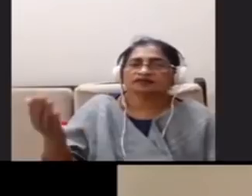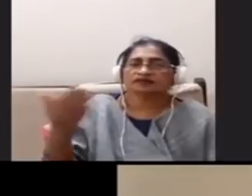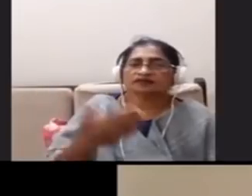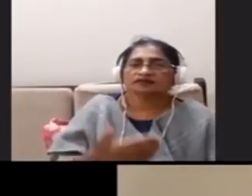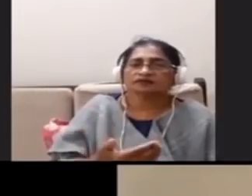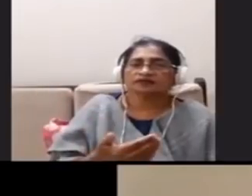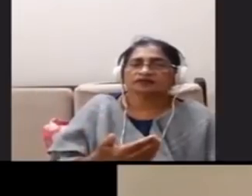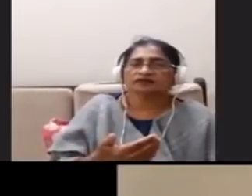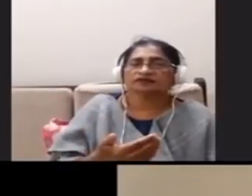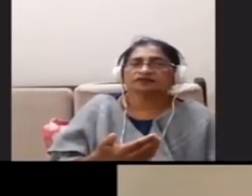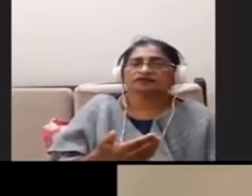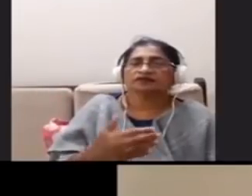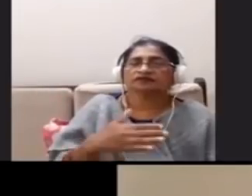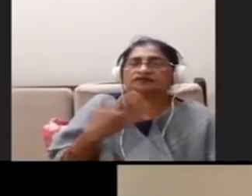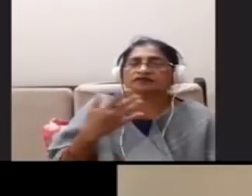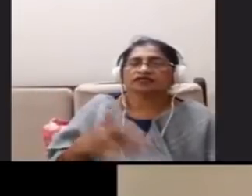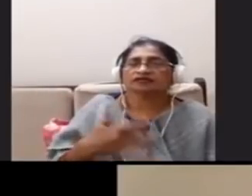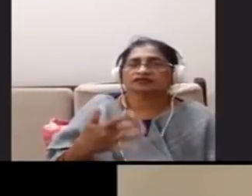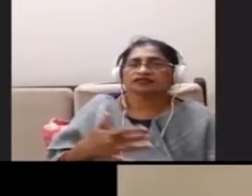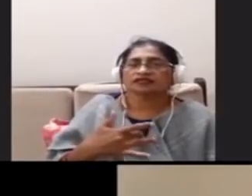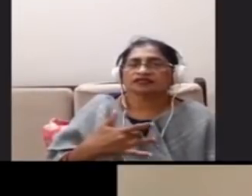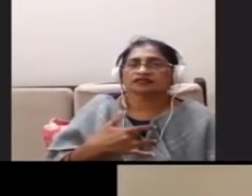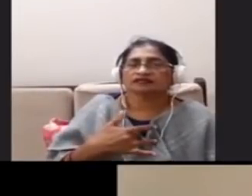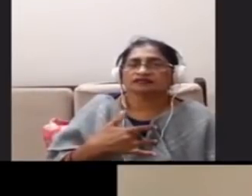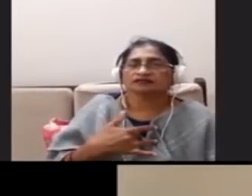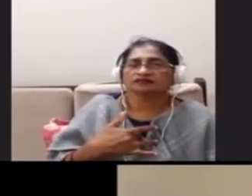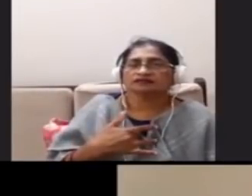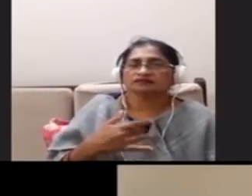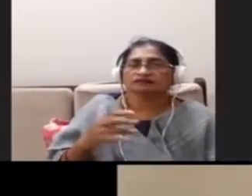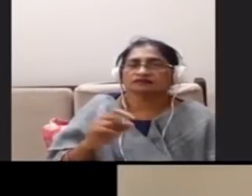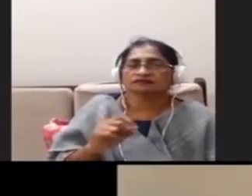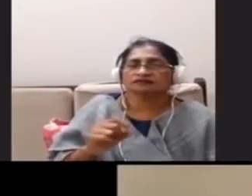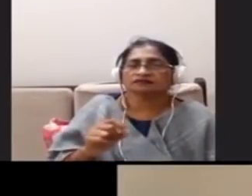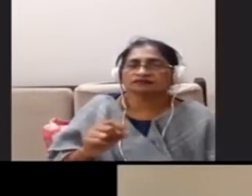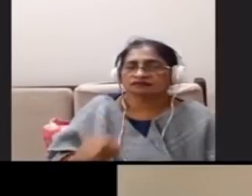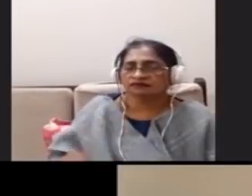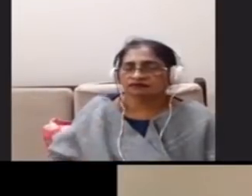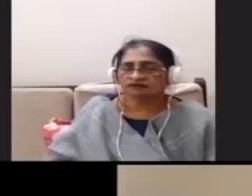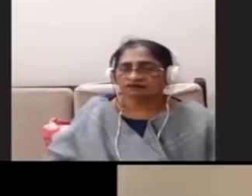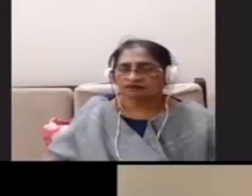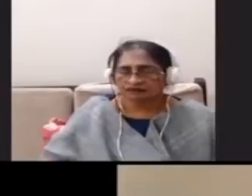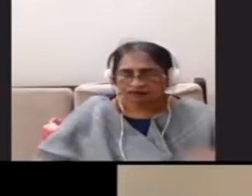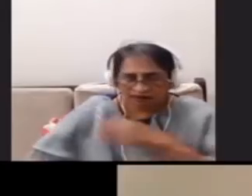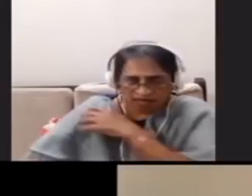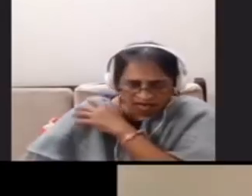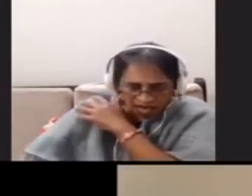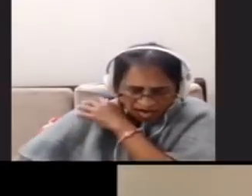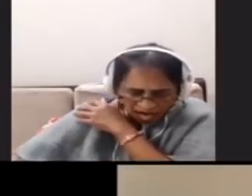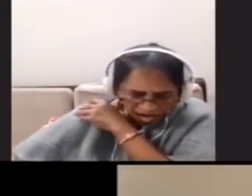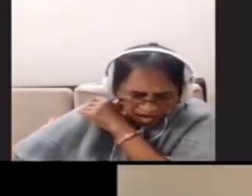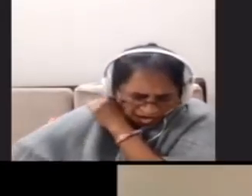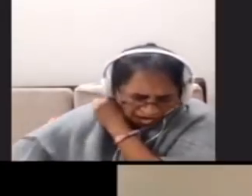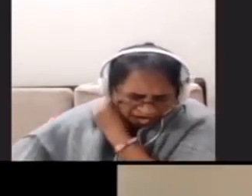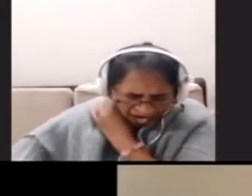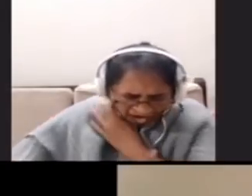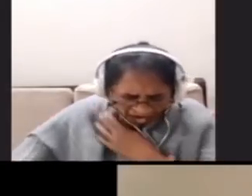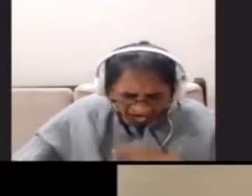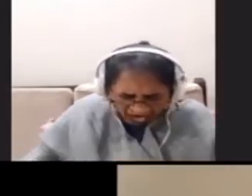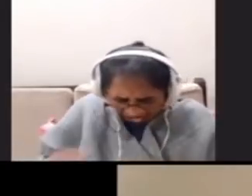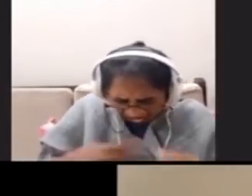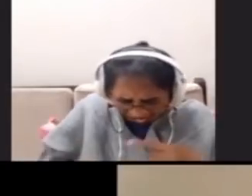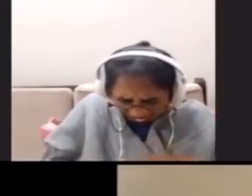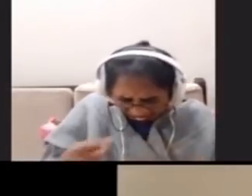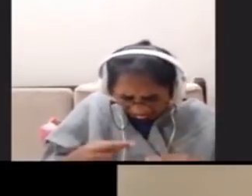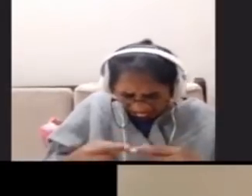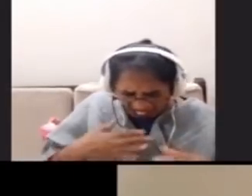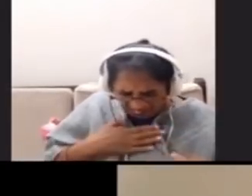so excited to have you come as soon as I wrote to Kathy and she talked to you the same day she got back to me saying that you were very excited